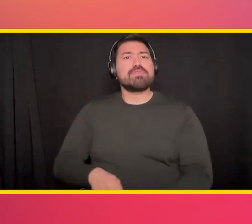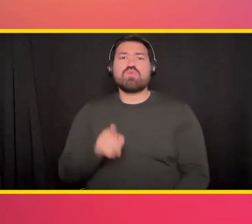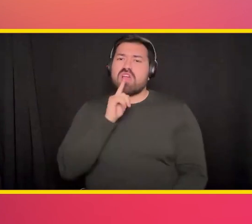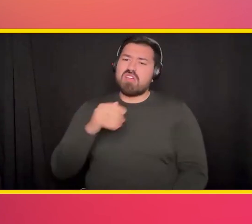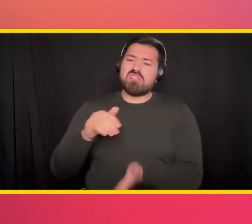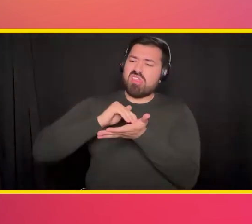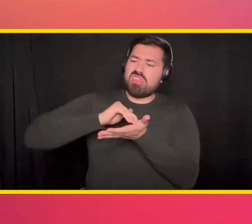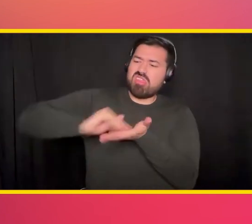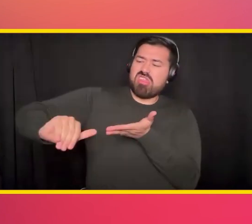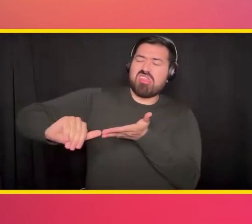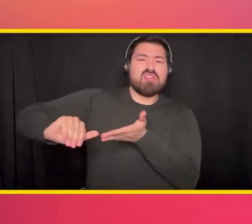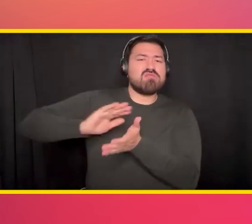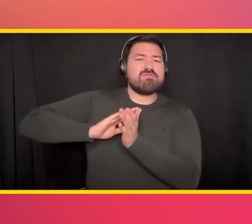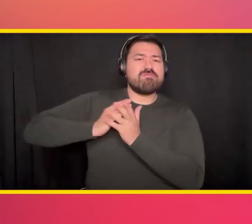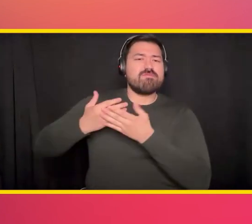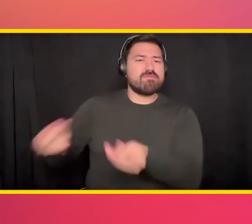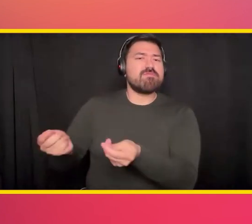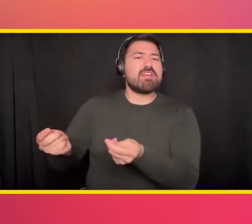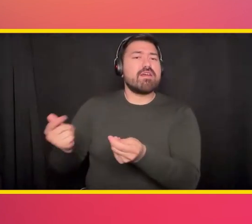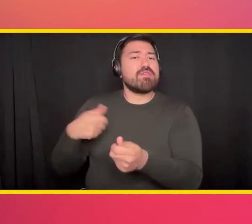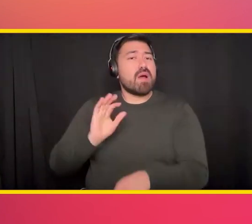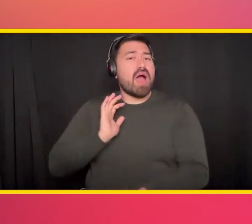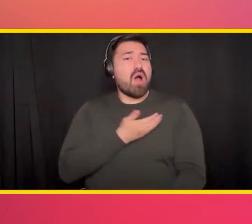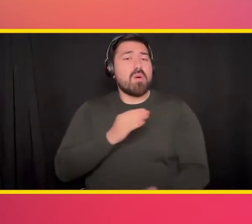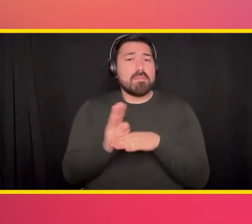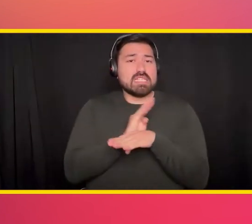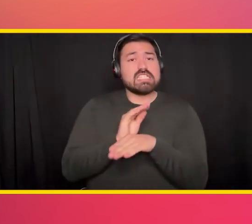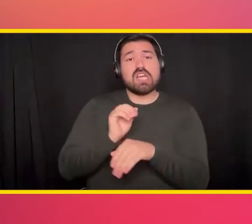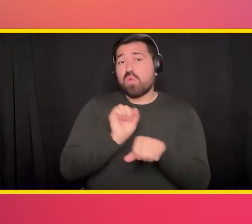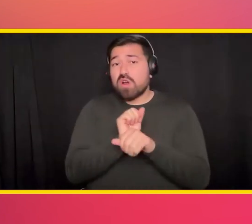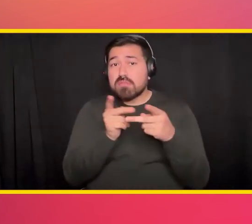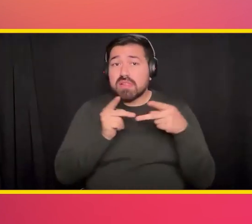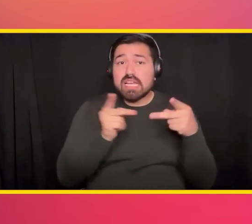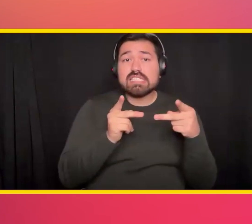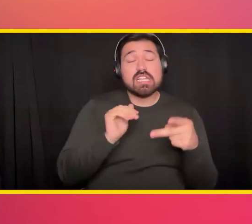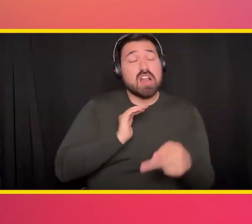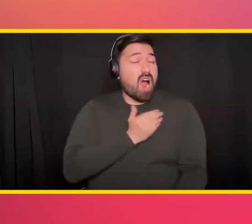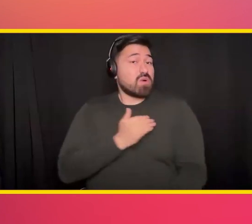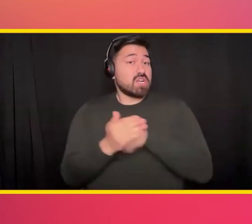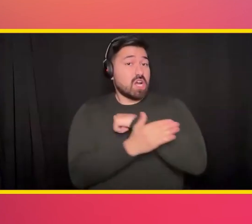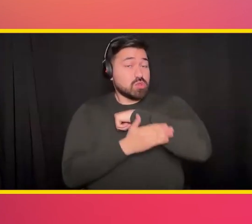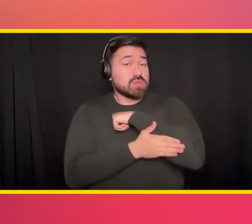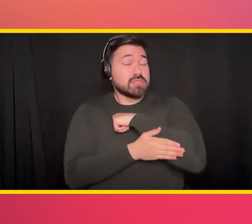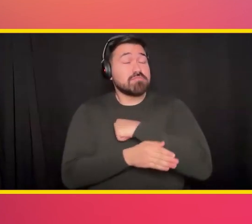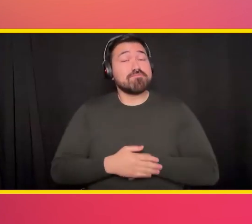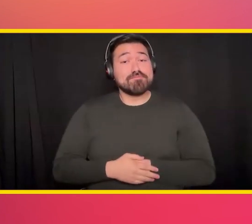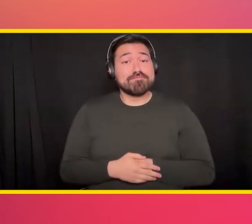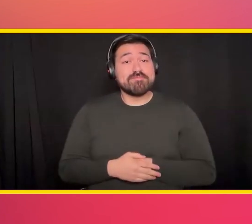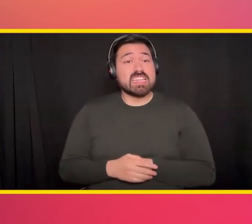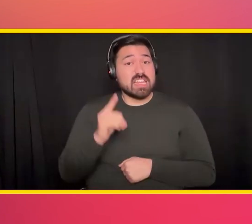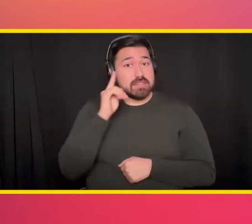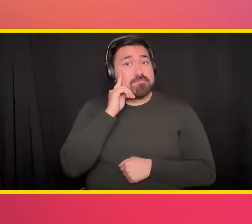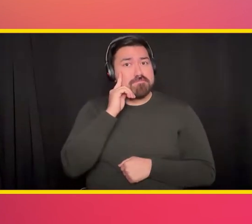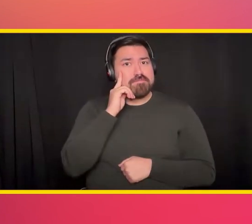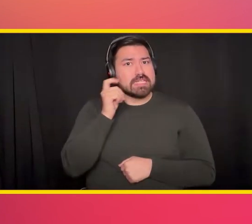it from our businesses, from our workplaces, from the country. And again, and they're doing it, I think, under